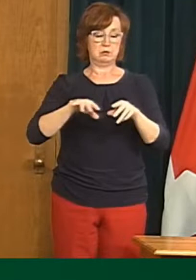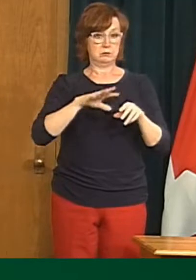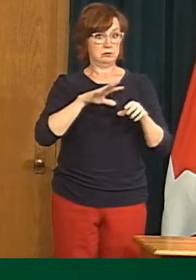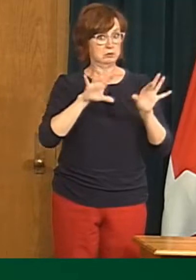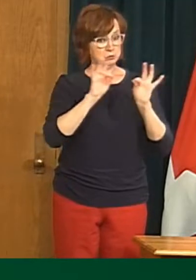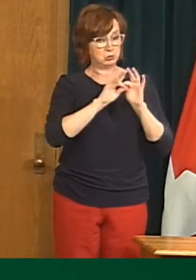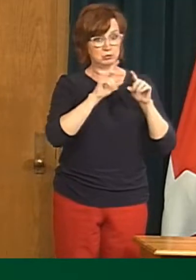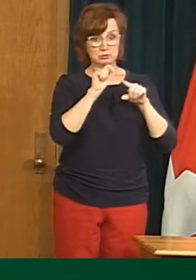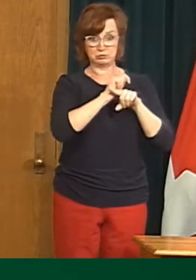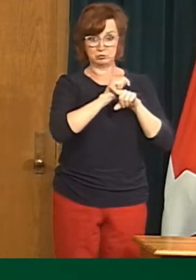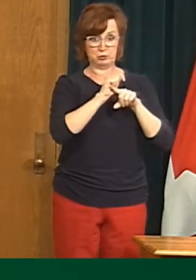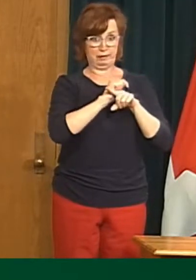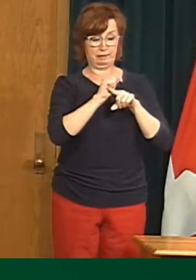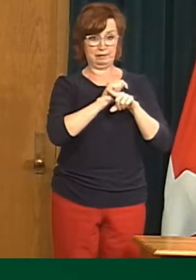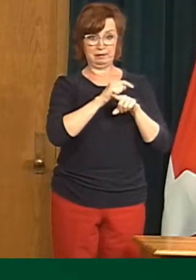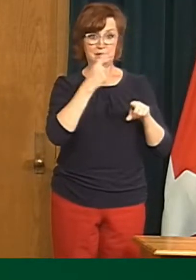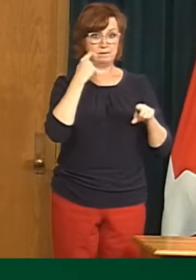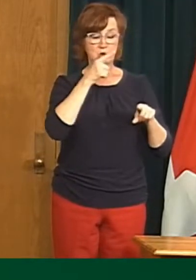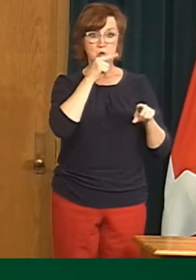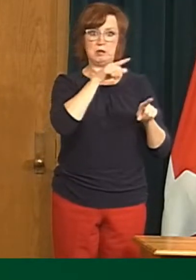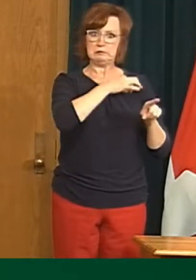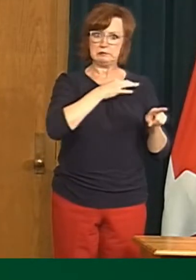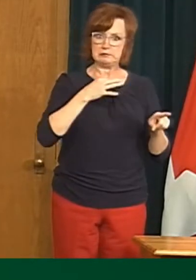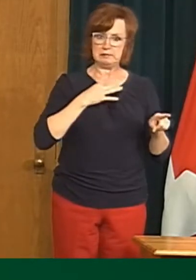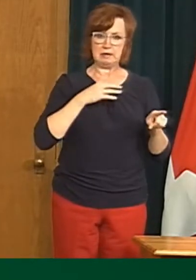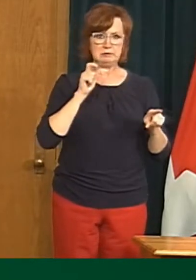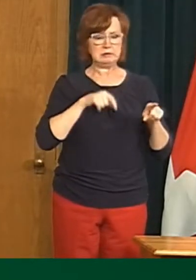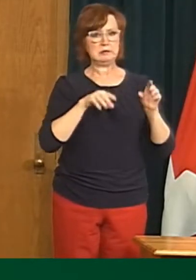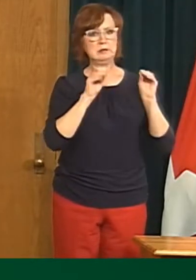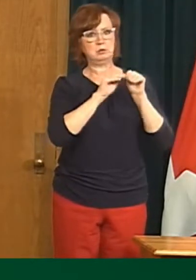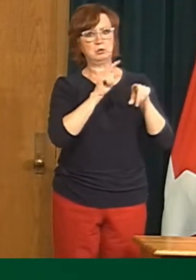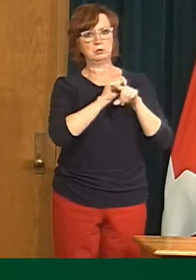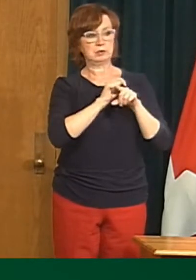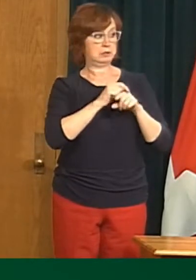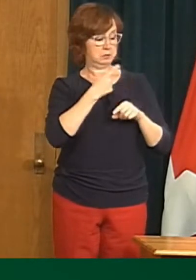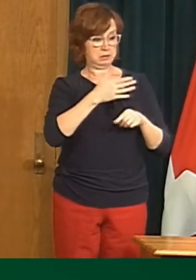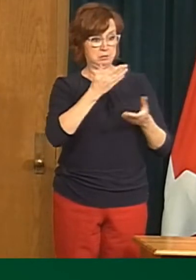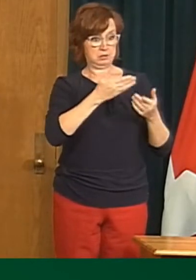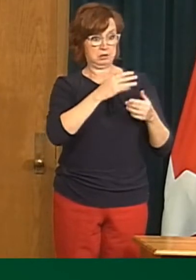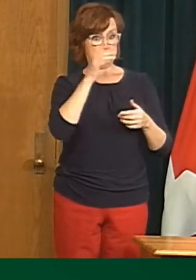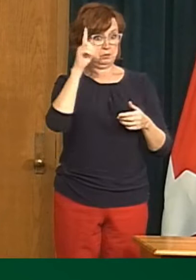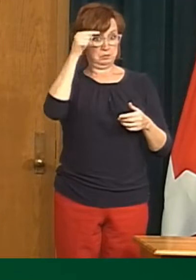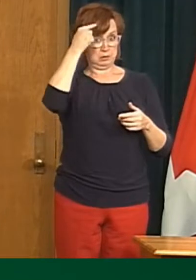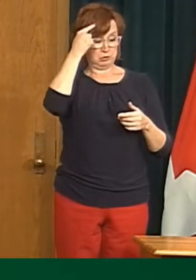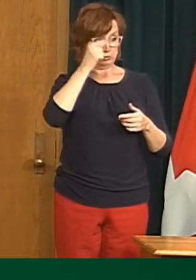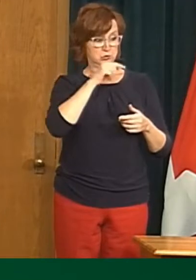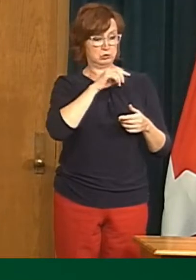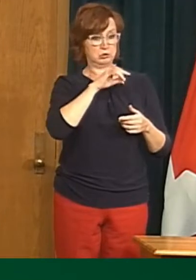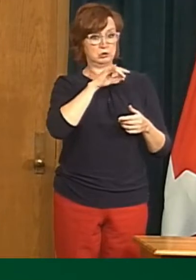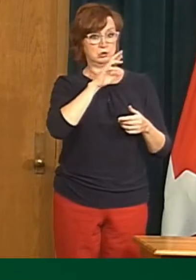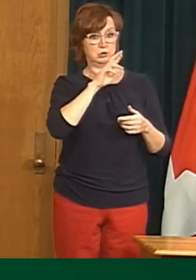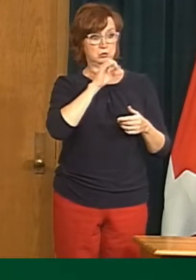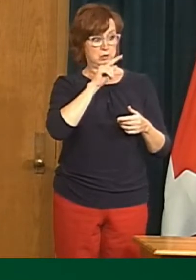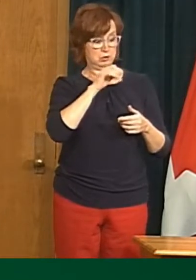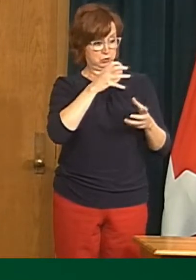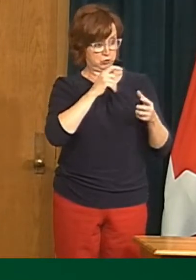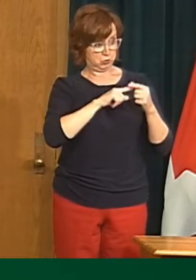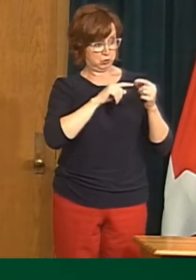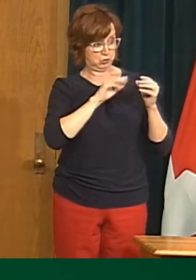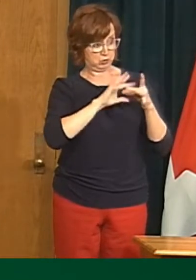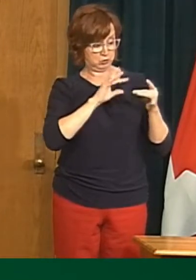COVID virus when it does get into those facilities. So you want to speak, Minister, just a little more specifically if and when we could look